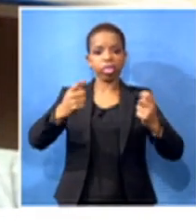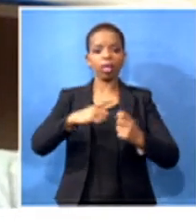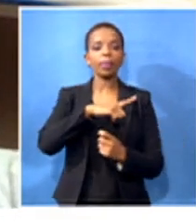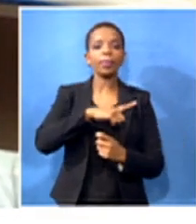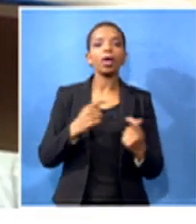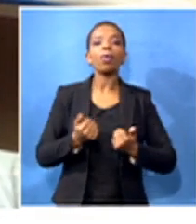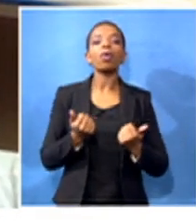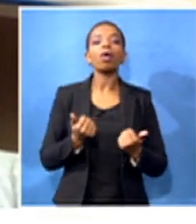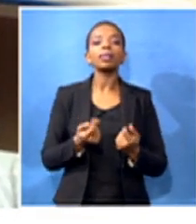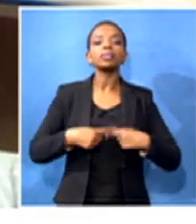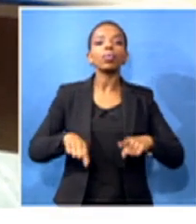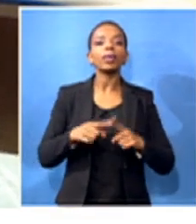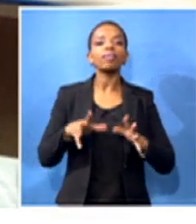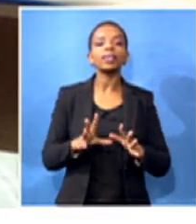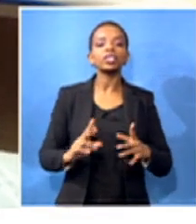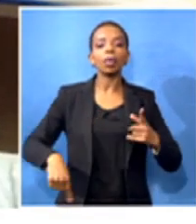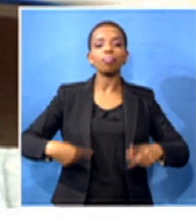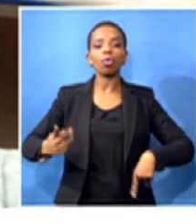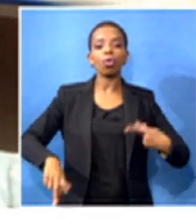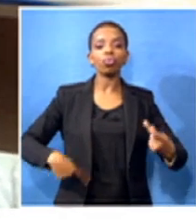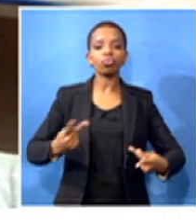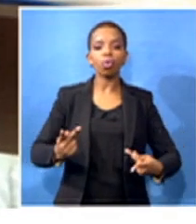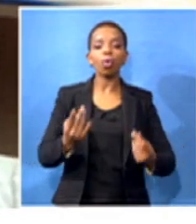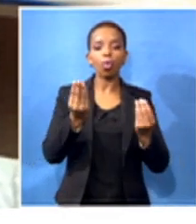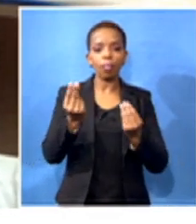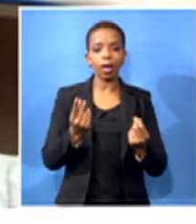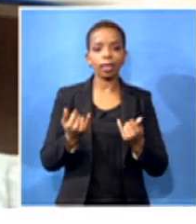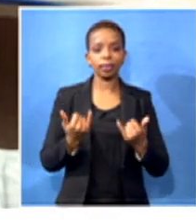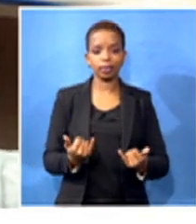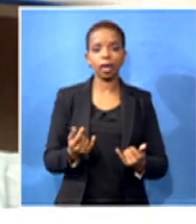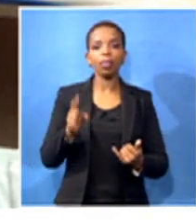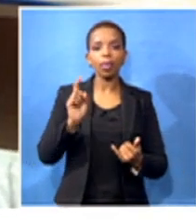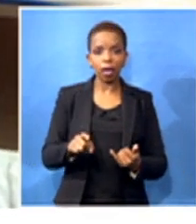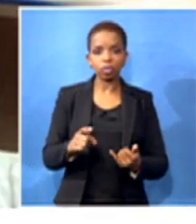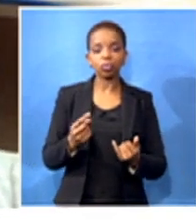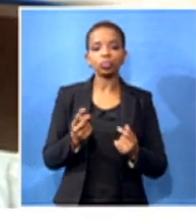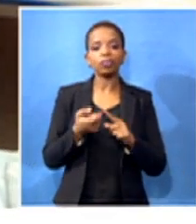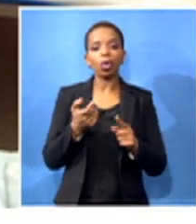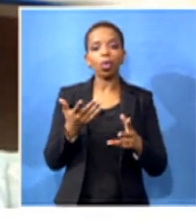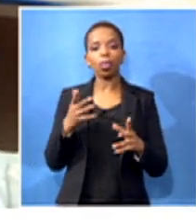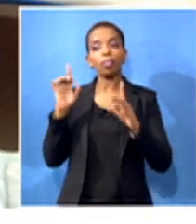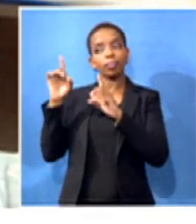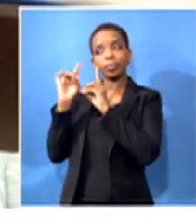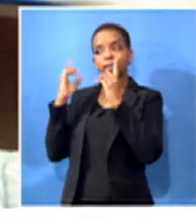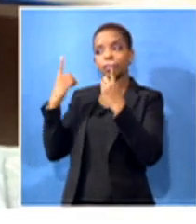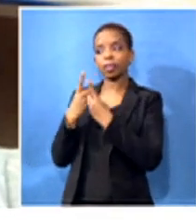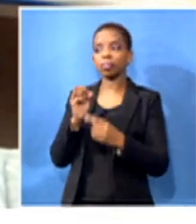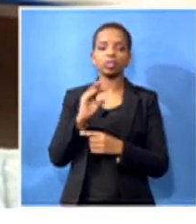been taken from the monies that we had to reprioritize from the baseline of the department. So I would really not want to